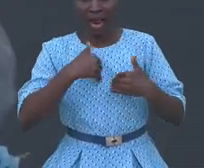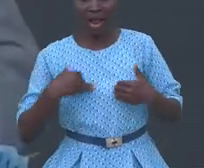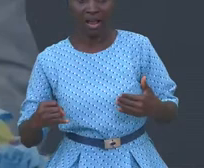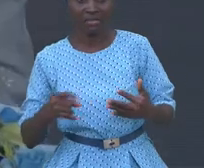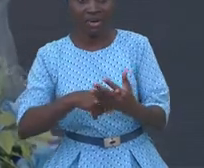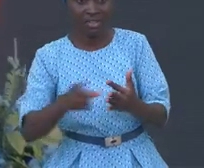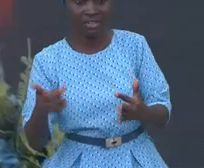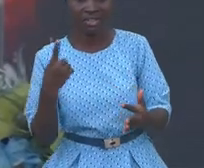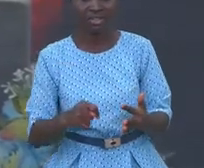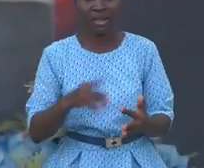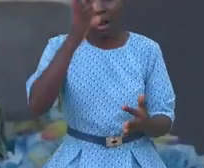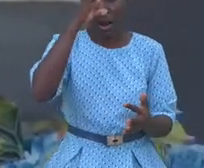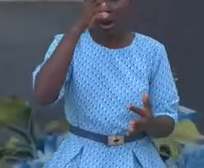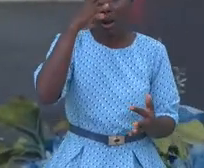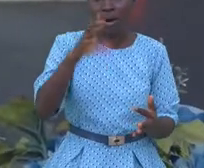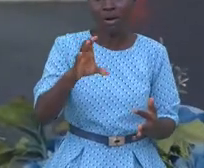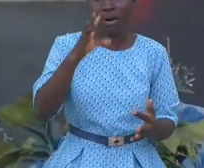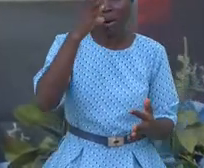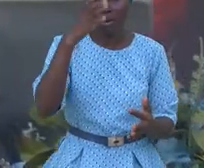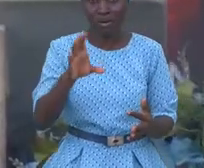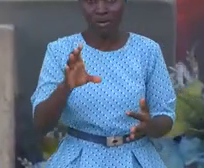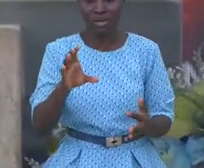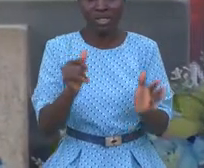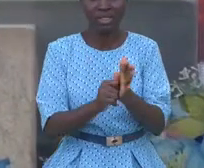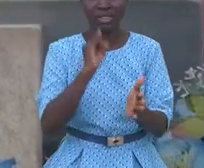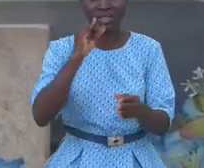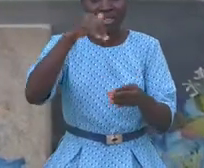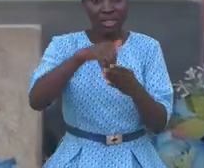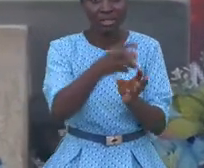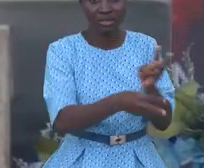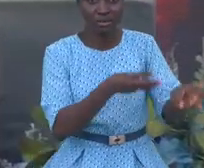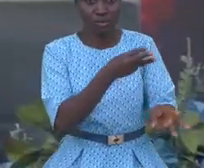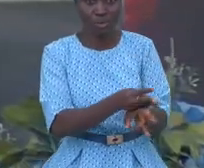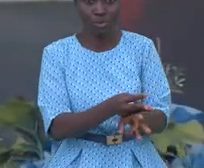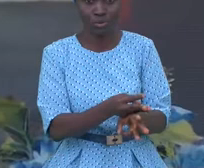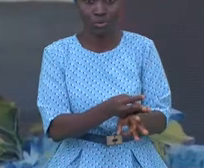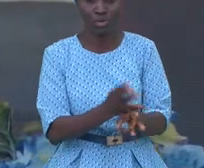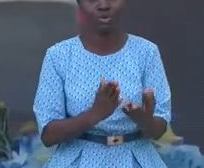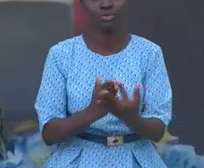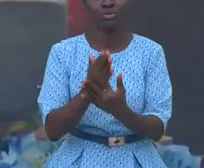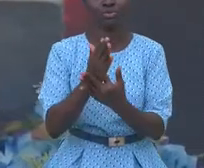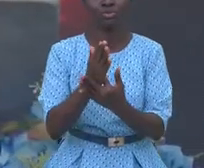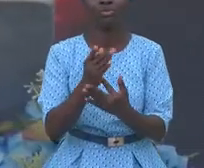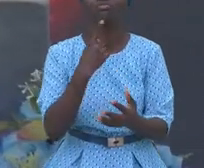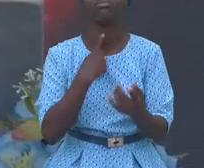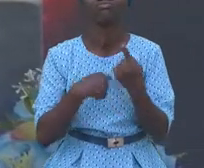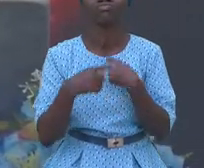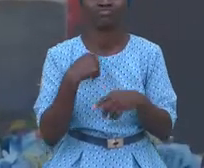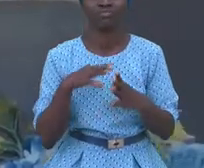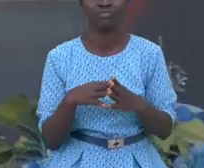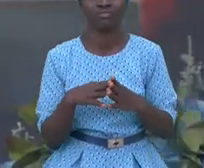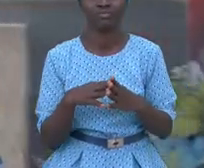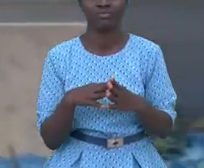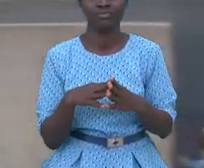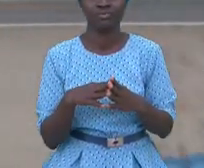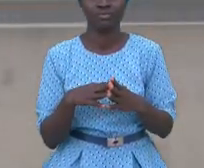the corruption that is in the world through lust. Where does